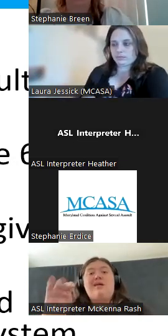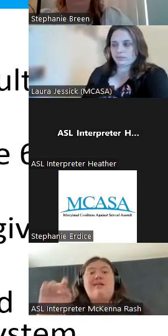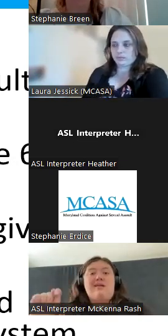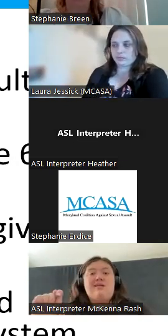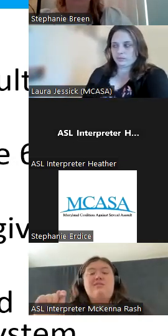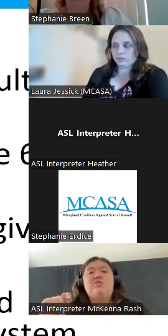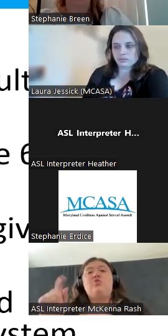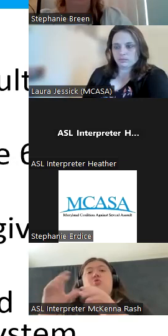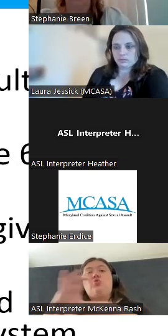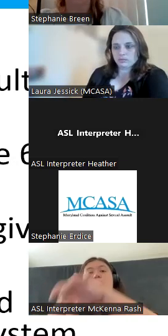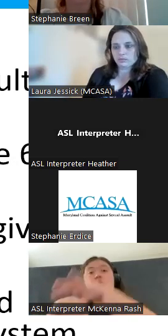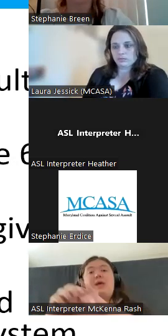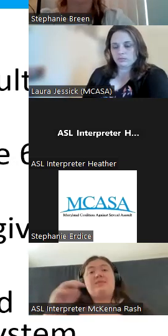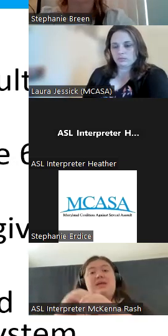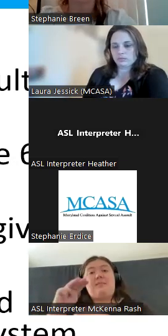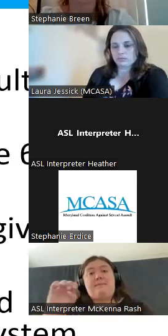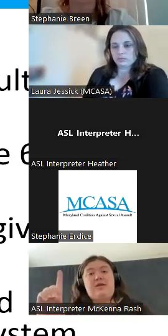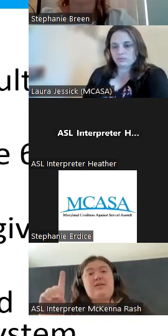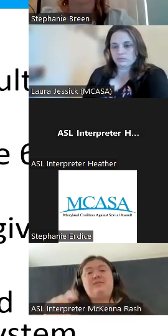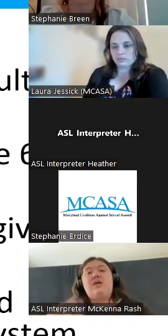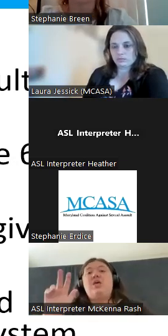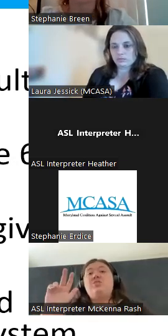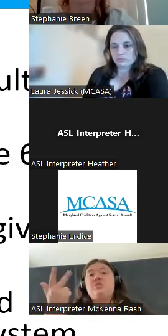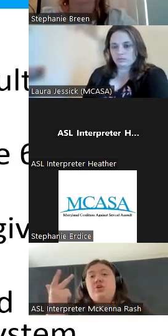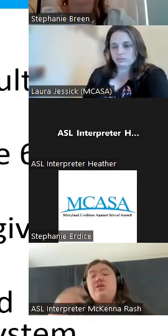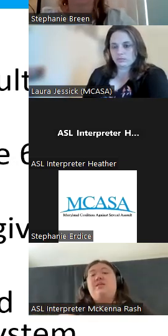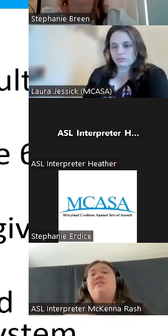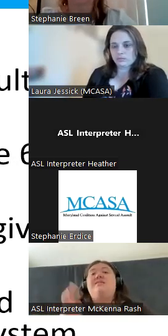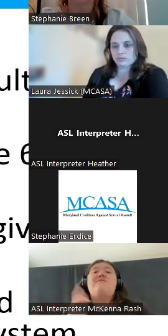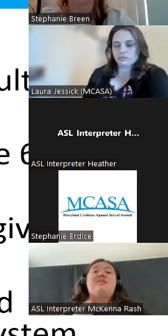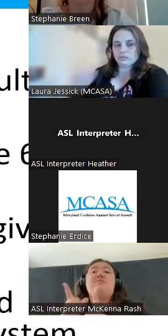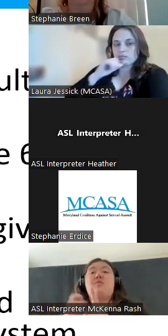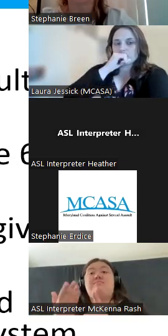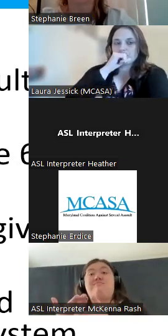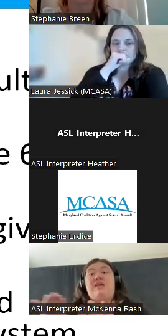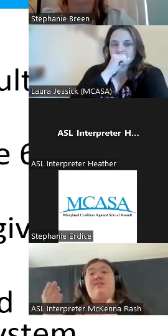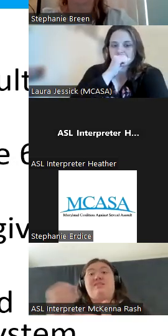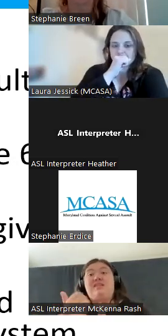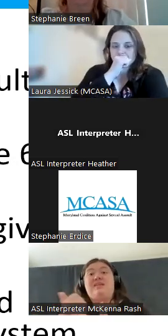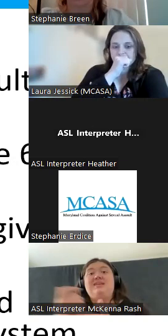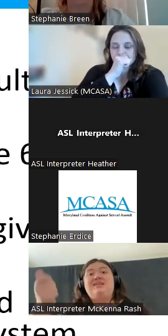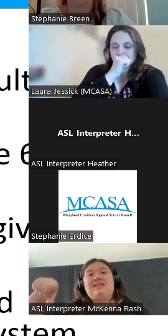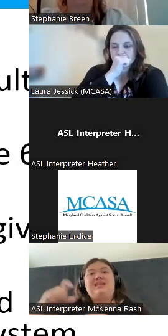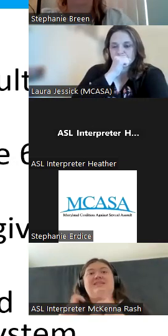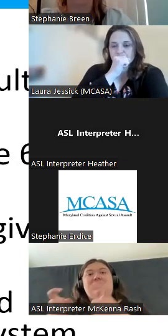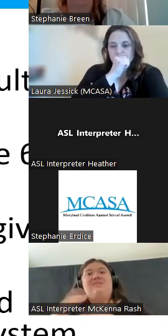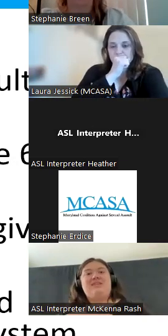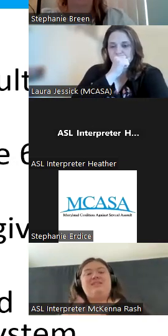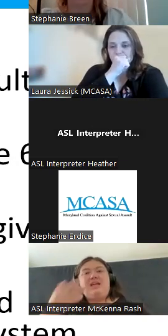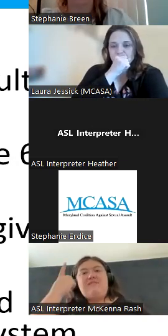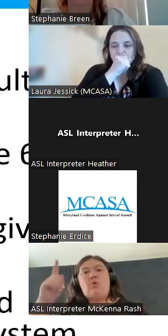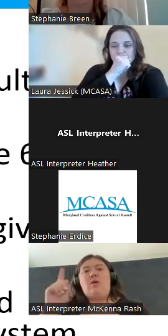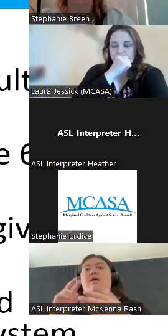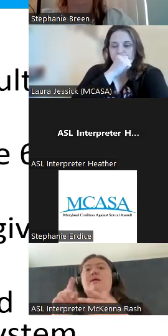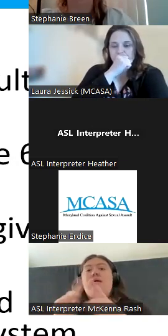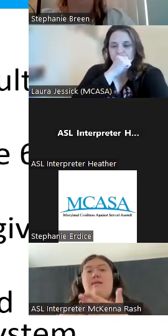The third exemption is that the victim from whom the evidence was collected declines to give consent for analysis.